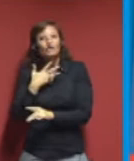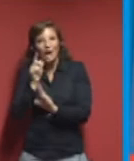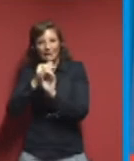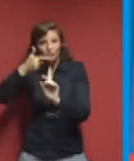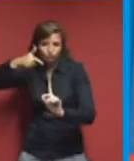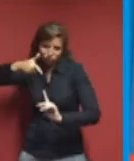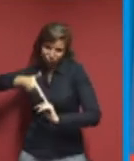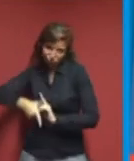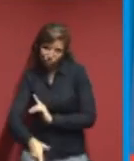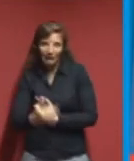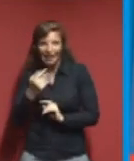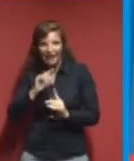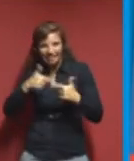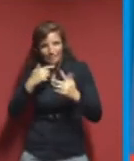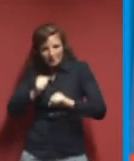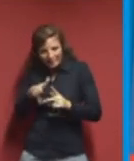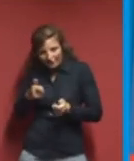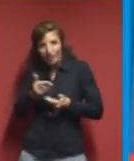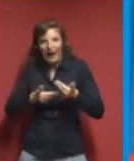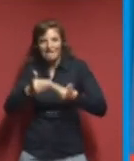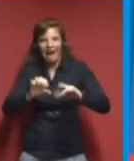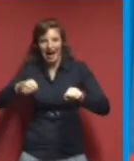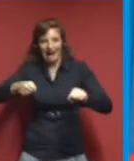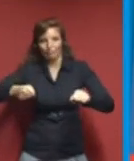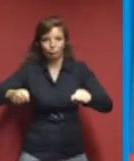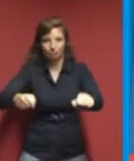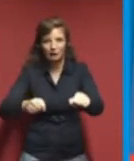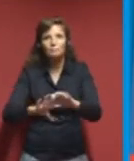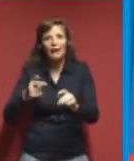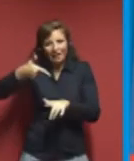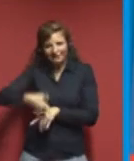and the low-end torque on this thing is incredible. When I sat on it, just like